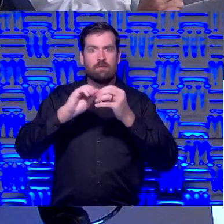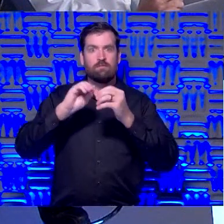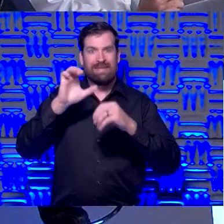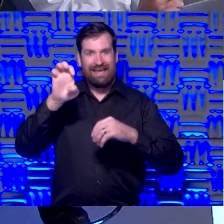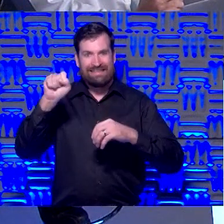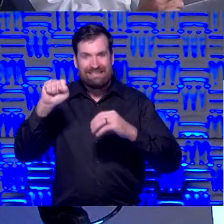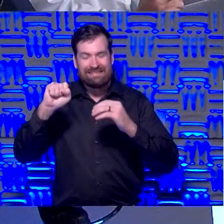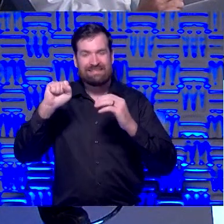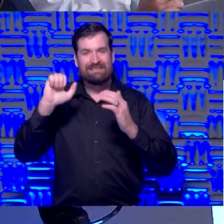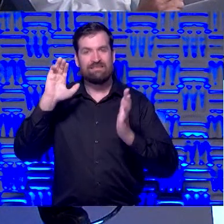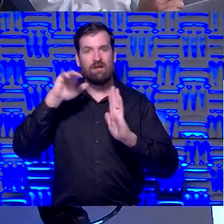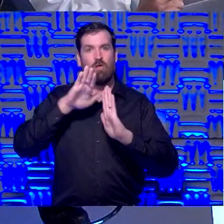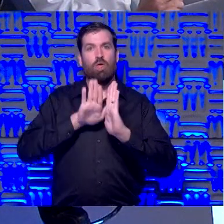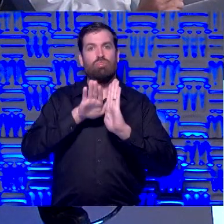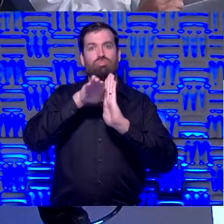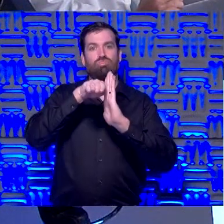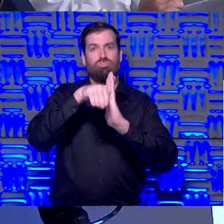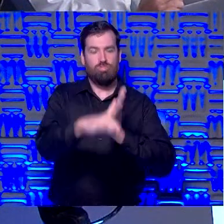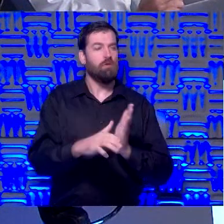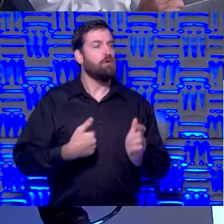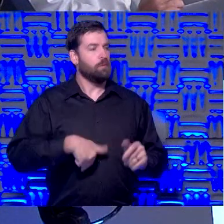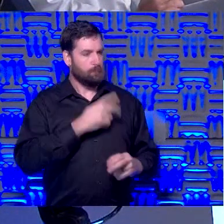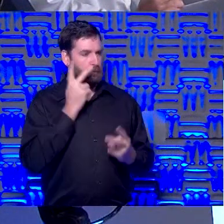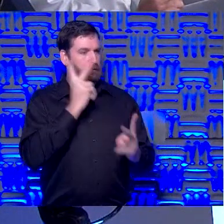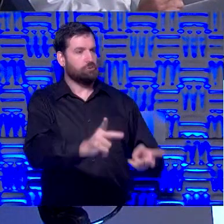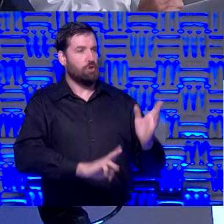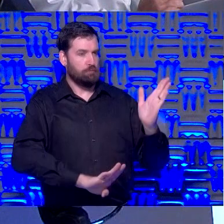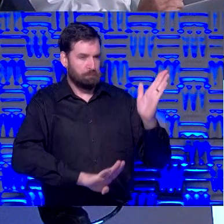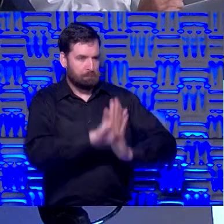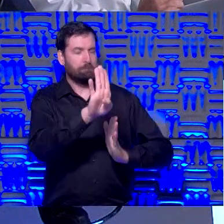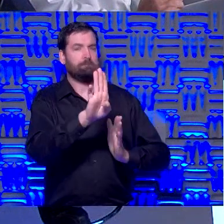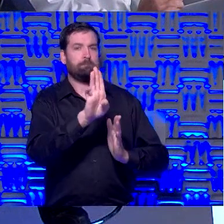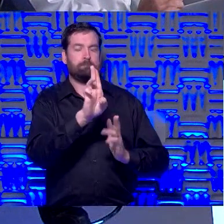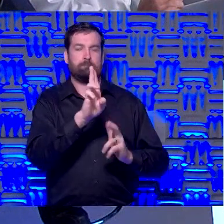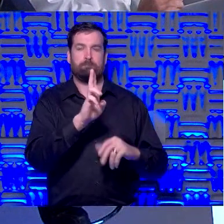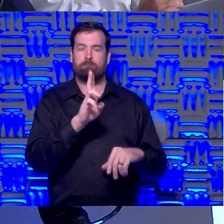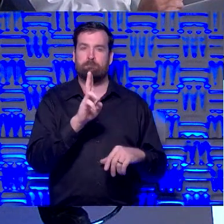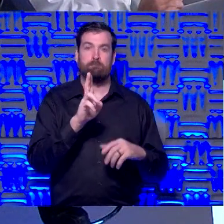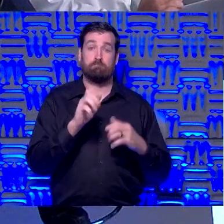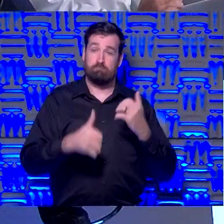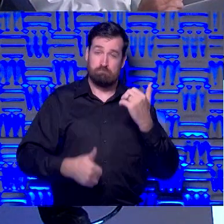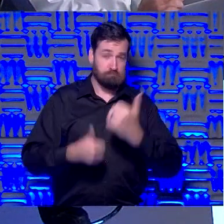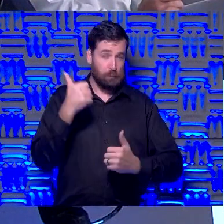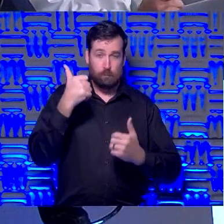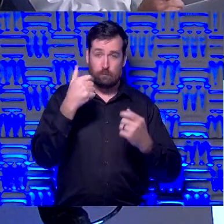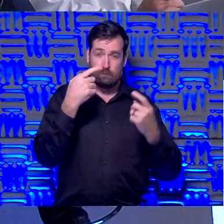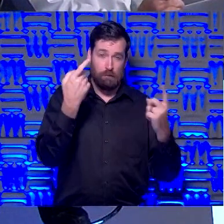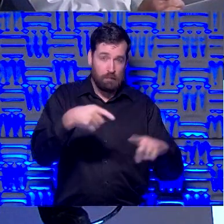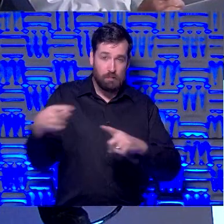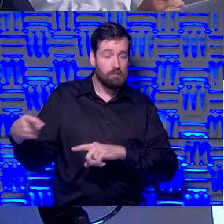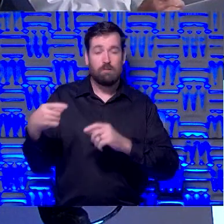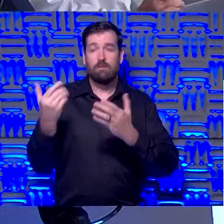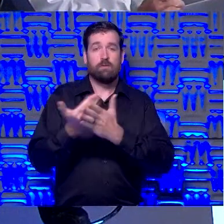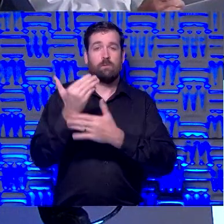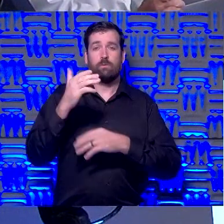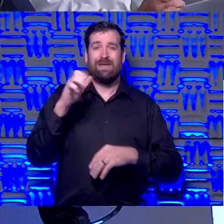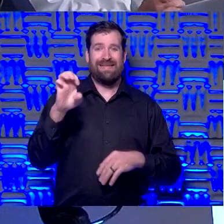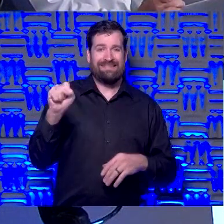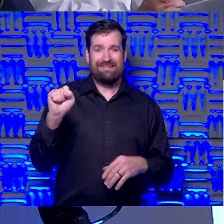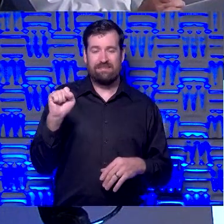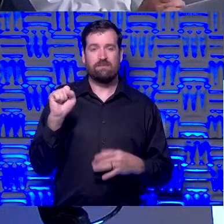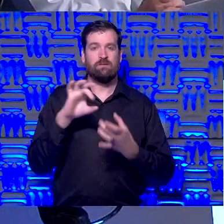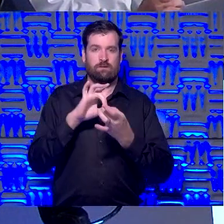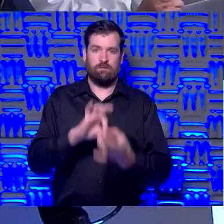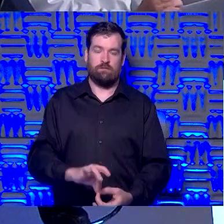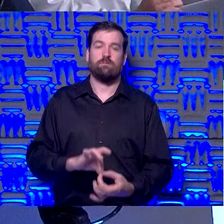starting to flatten out. Well, and we saw a spike, and the vast majority of those new cases could be tied back to